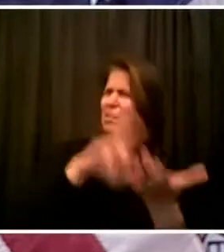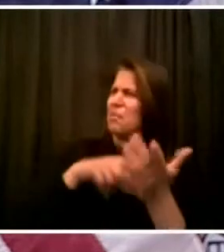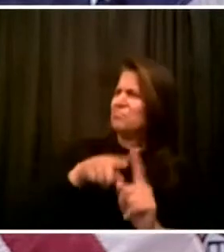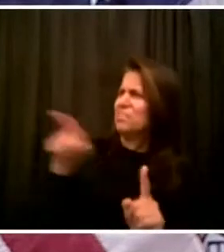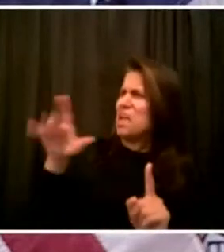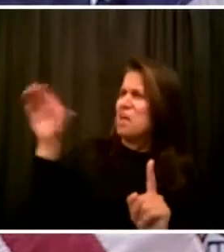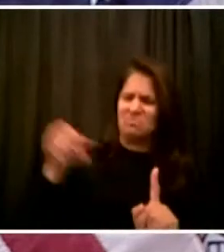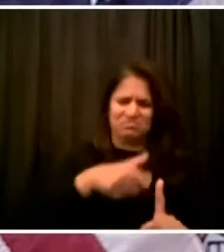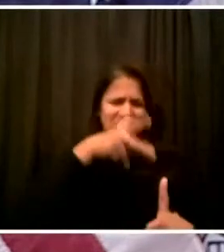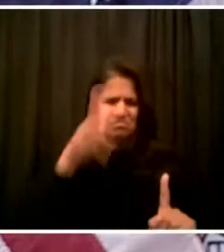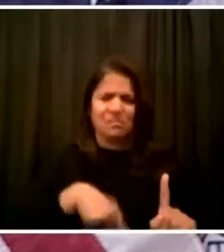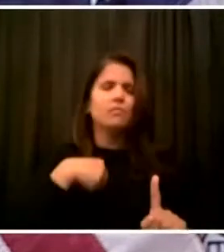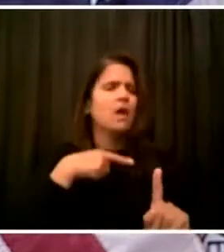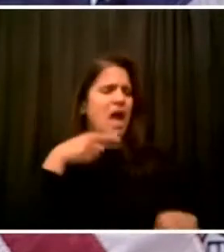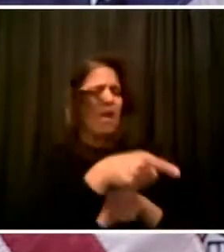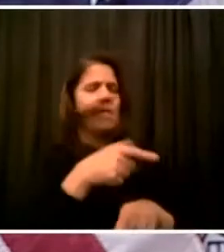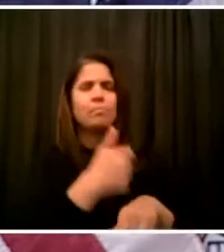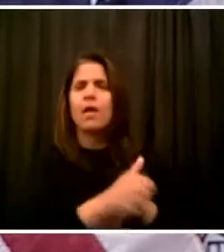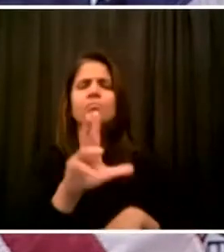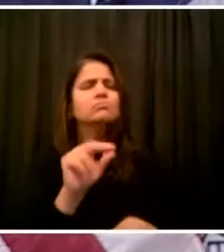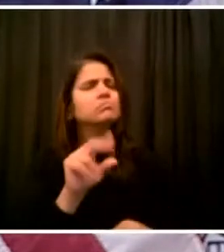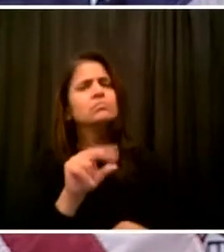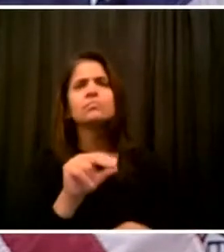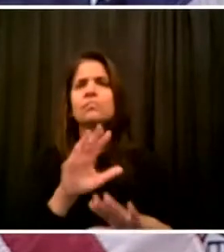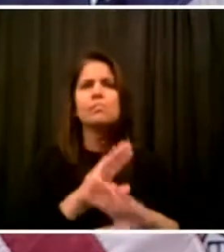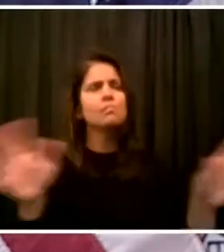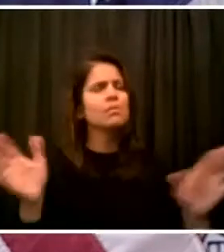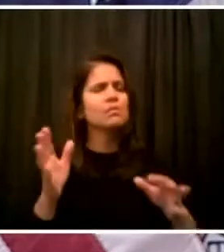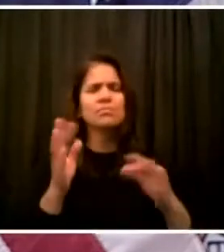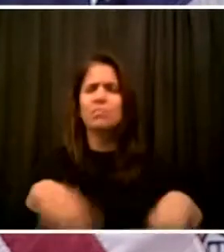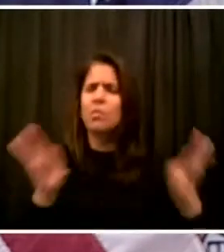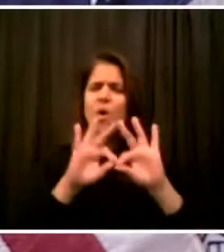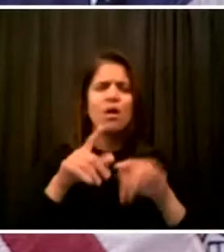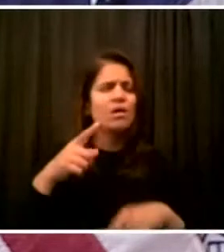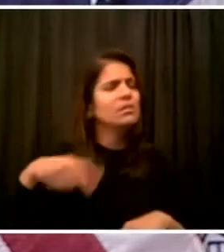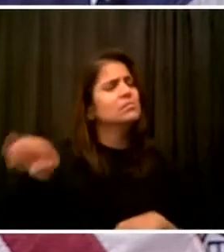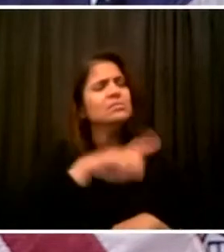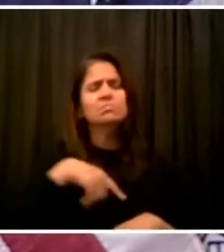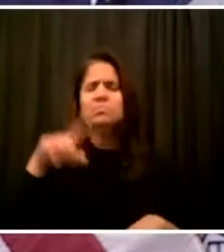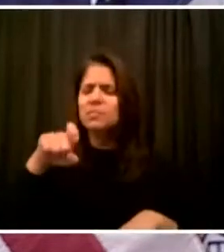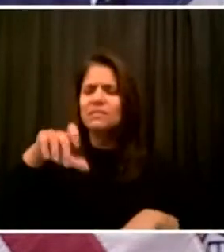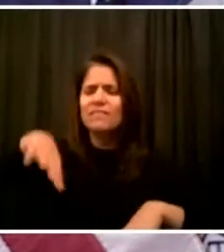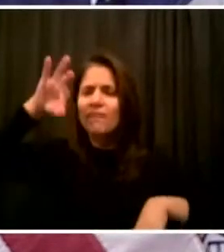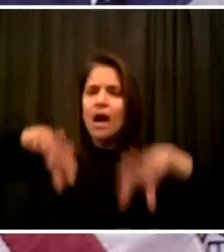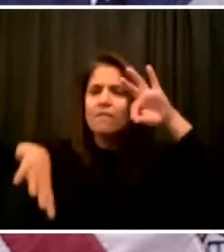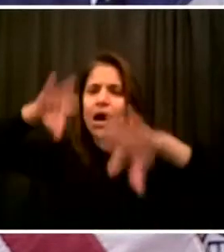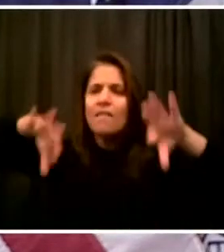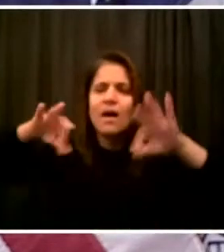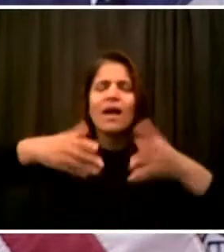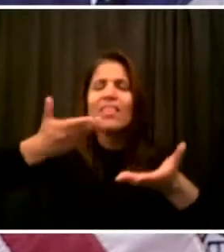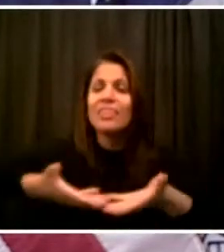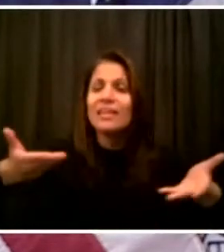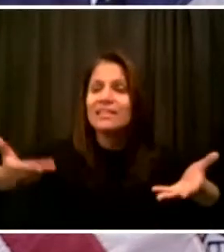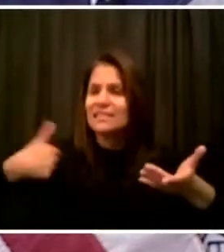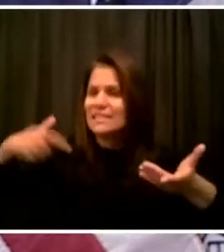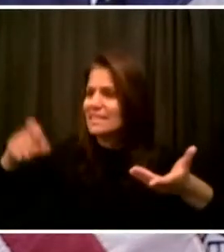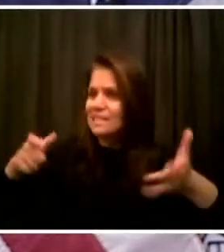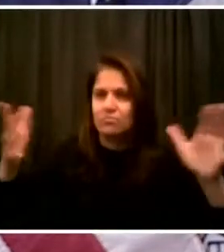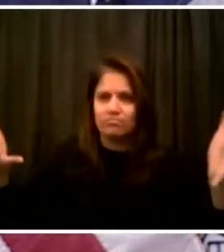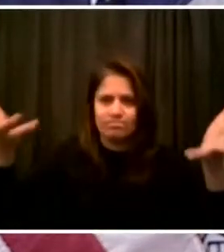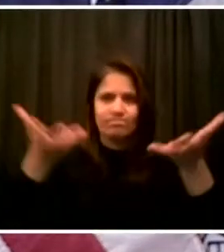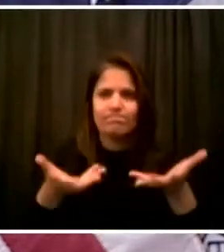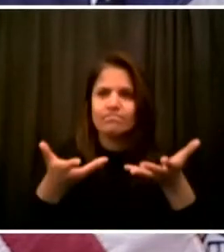we hope we're going to get to a point where we're going to be able to breathe a little bit easier and then start to build up our strategic reserve, of